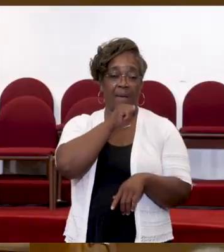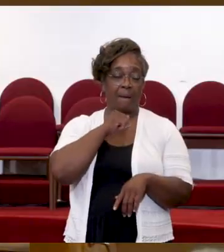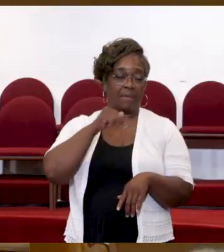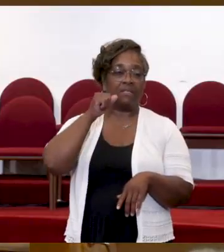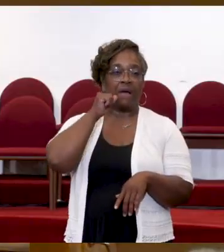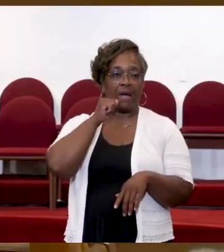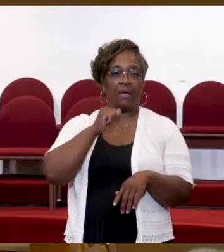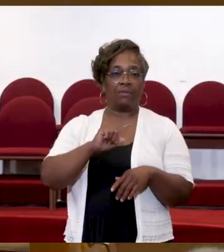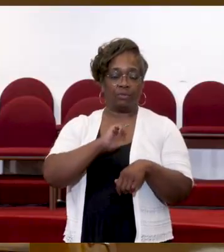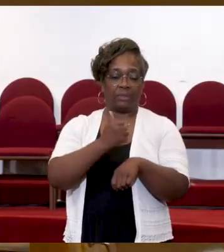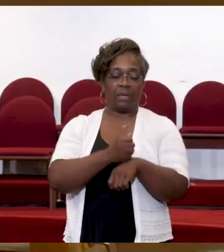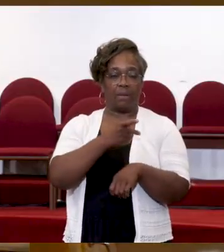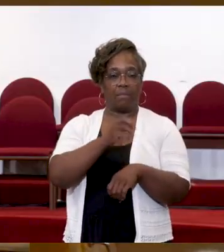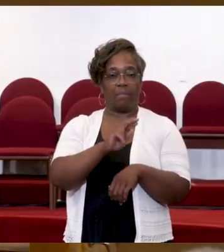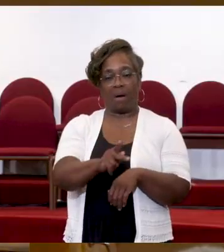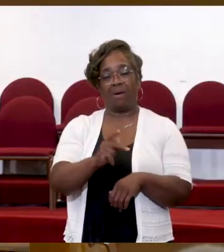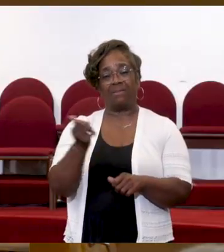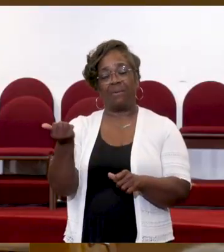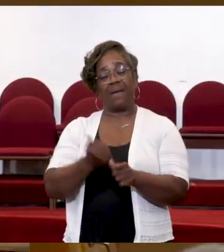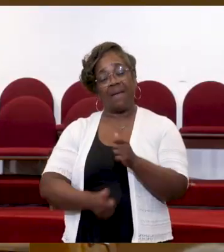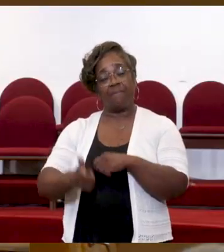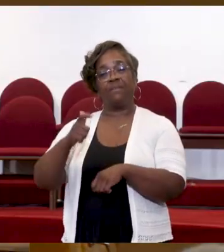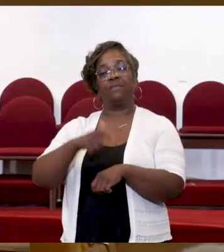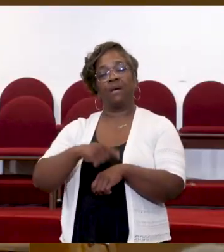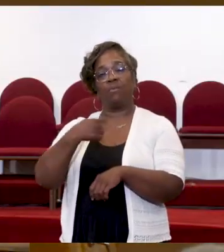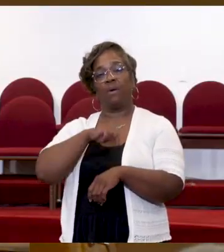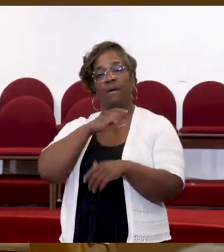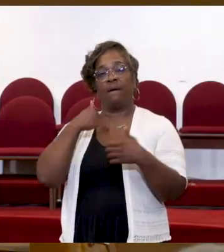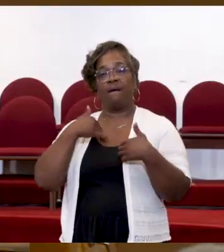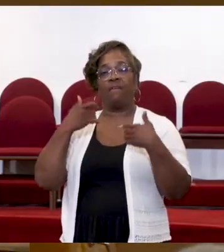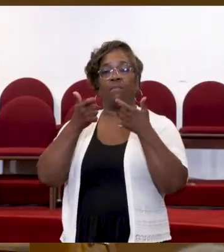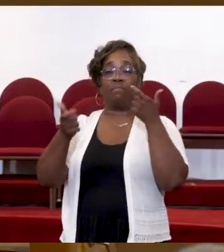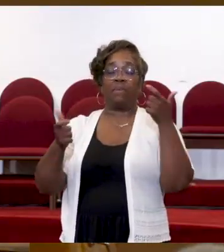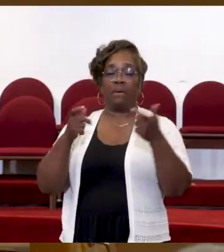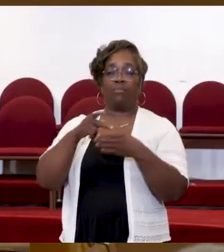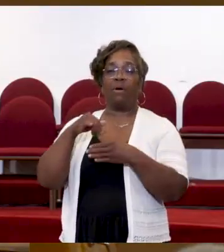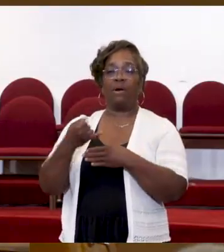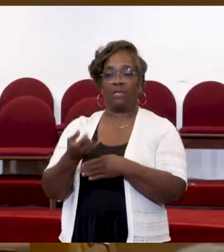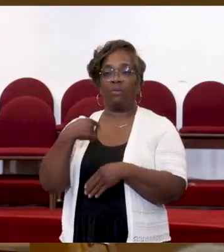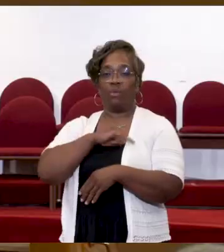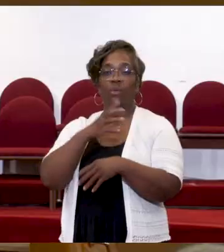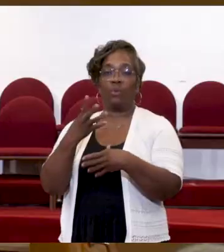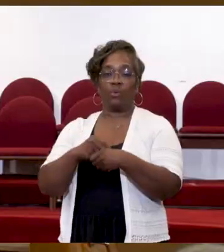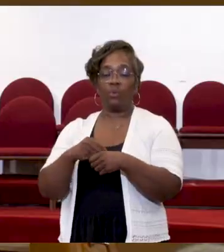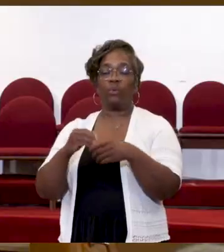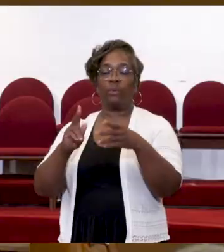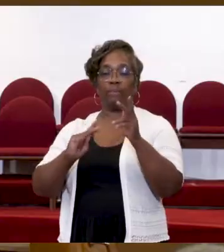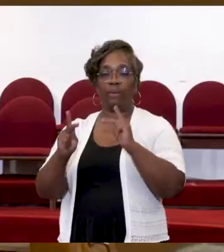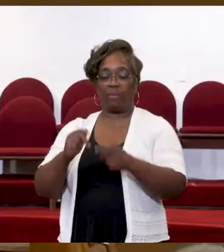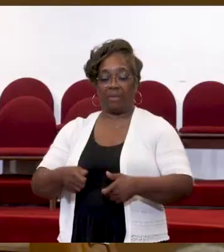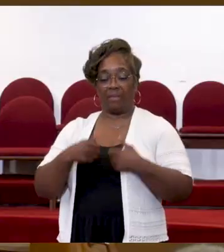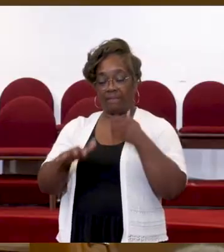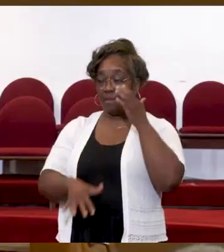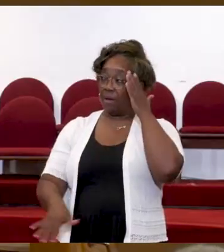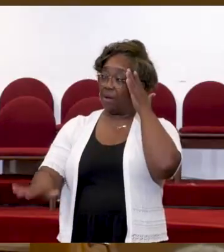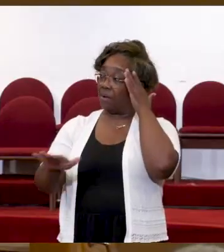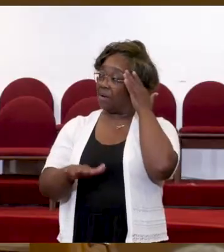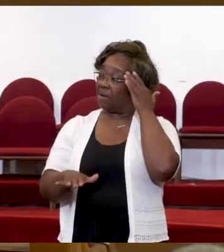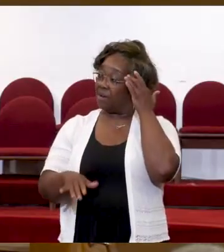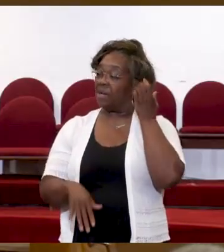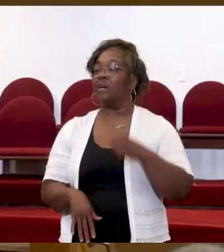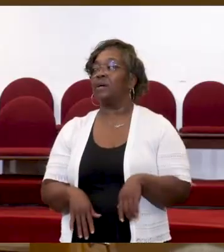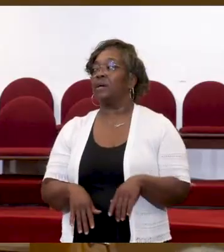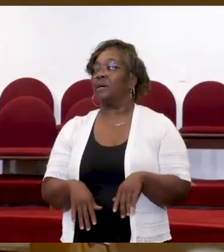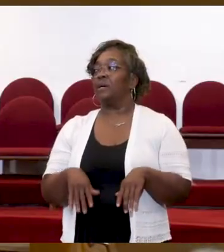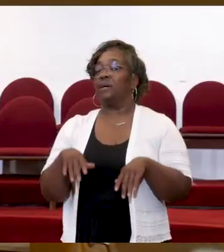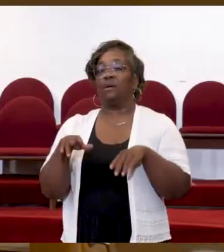major project, we've done it in partnership with the neighbors. Now, as you know, if you've been around long enough, at one point that was a railway yard, at one